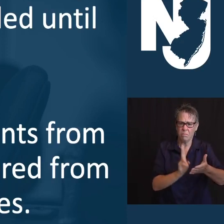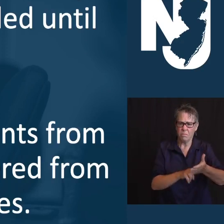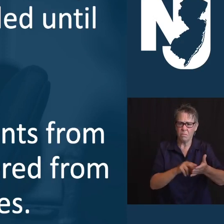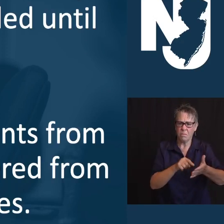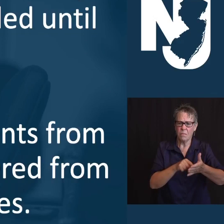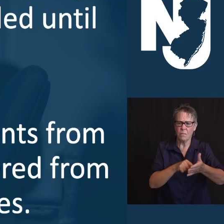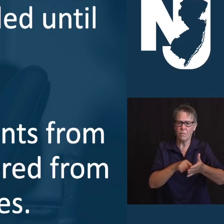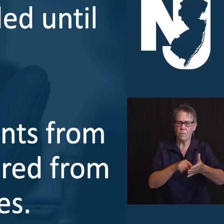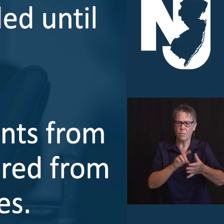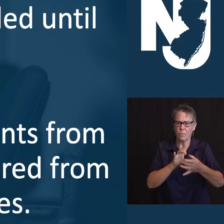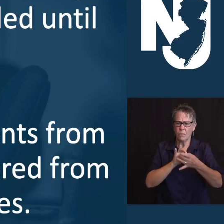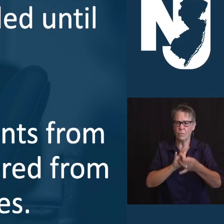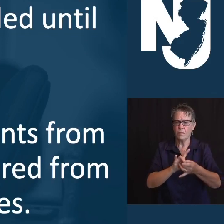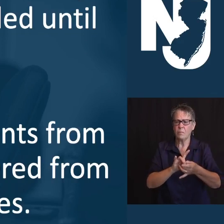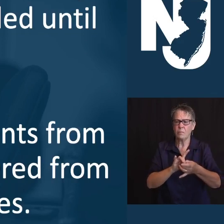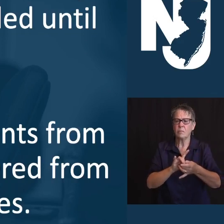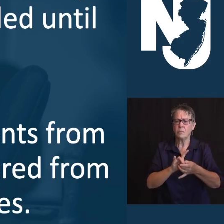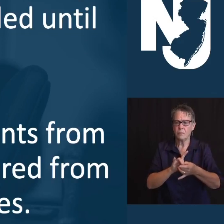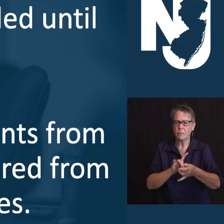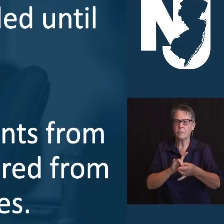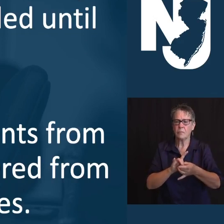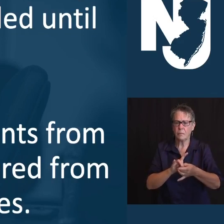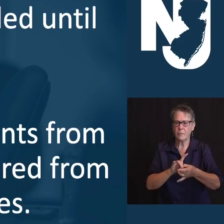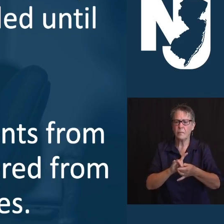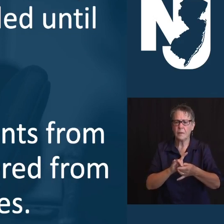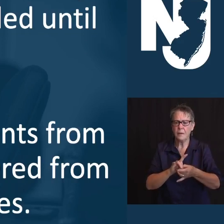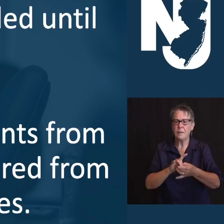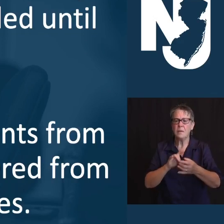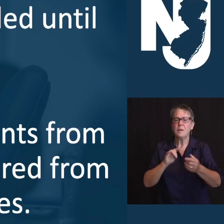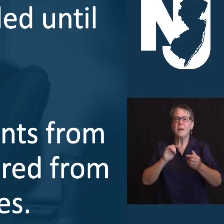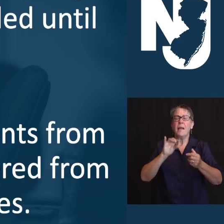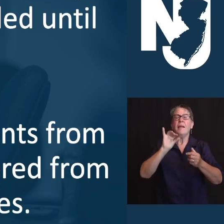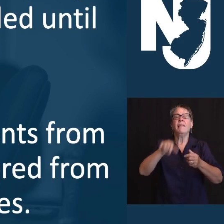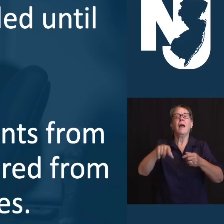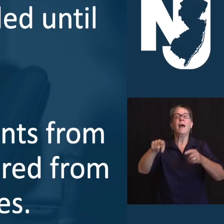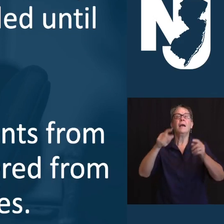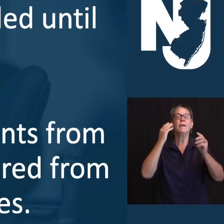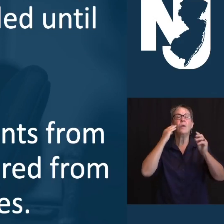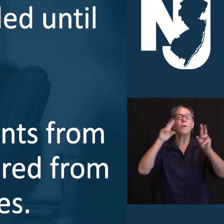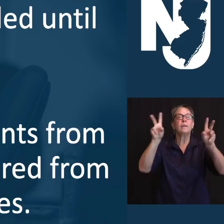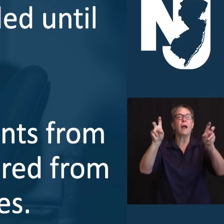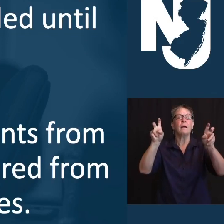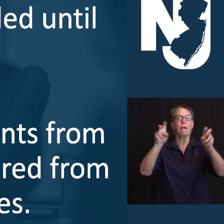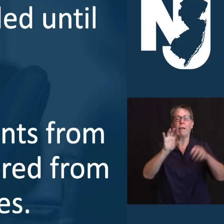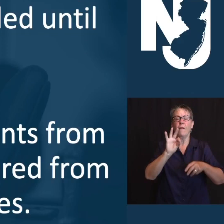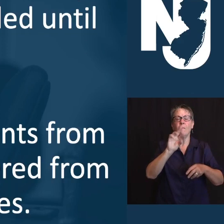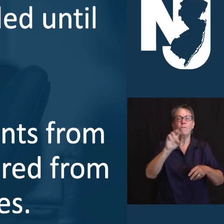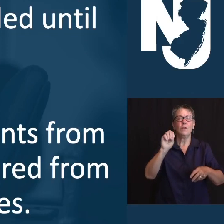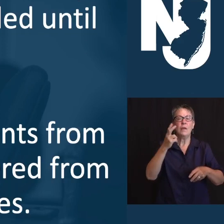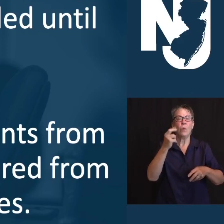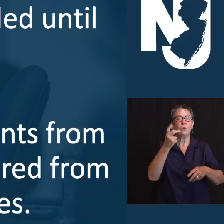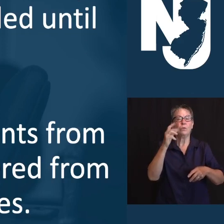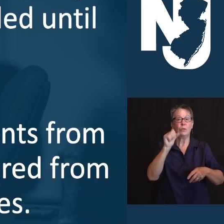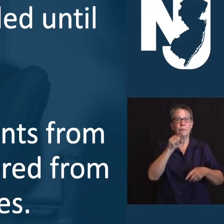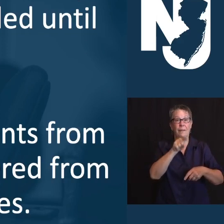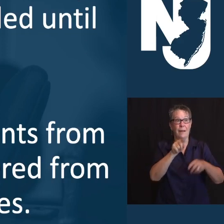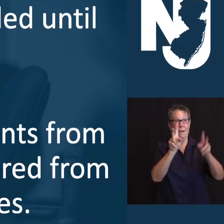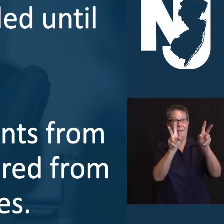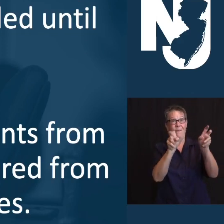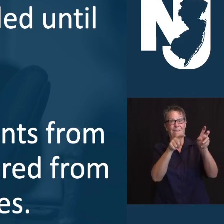title of freeholder in the state of New Jersey. Effective January 1, 2021, the title will be County